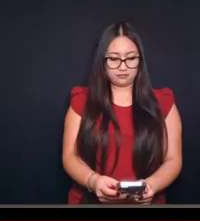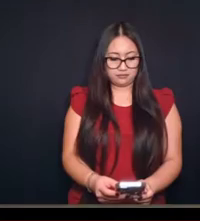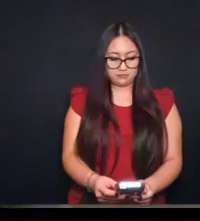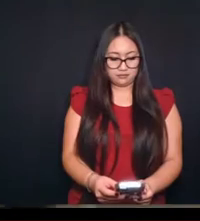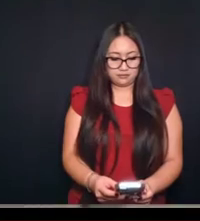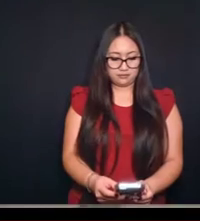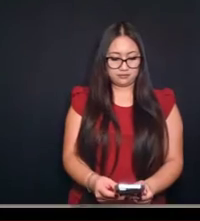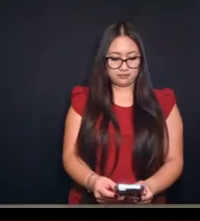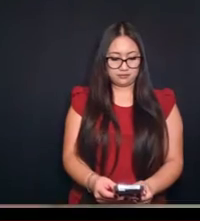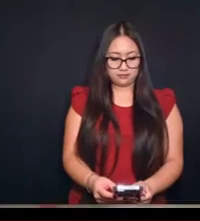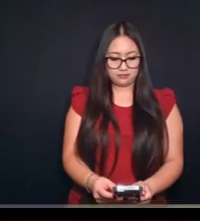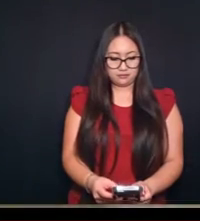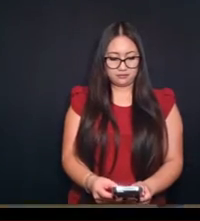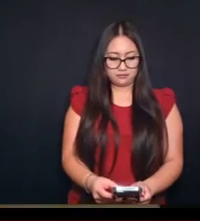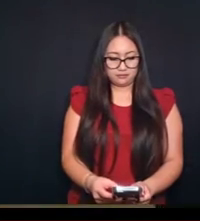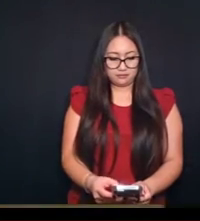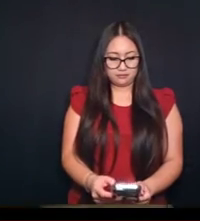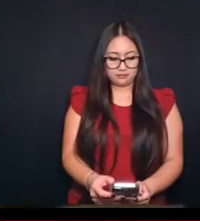water.